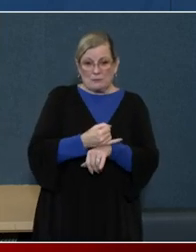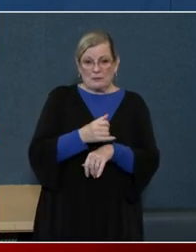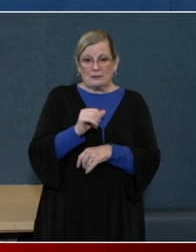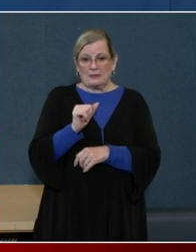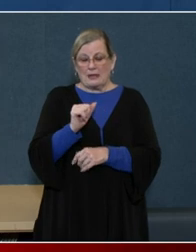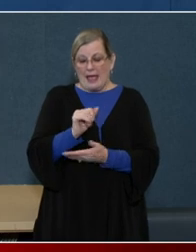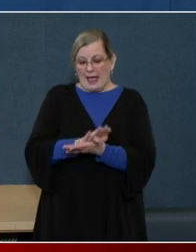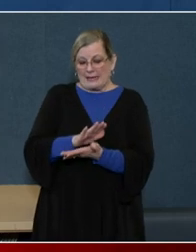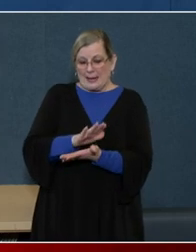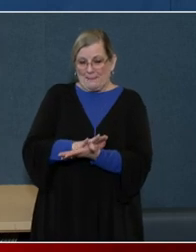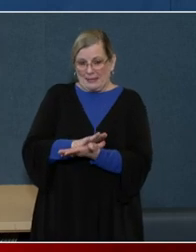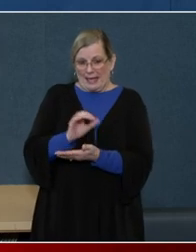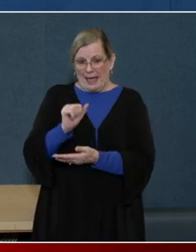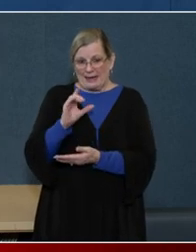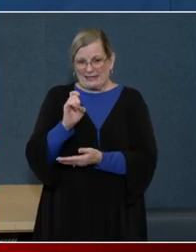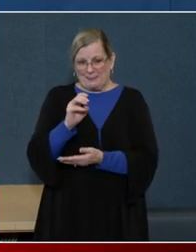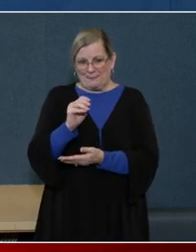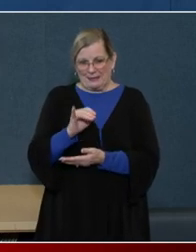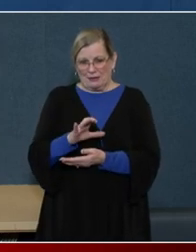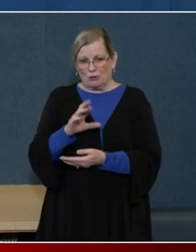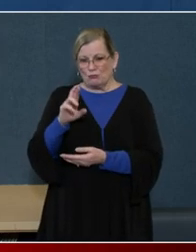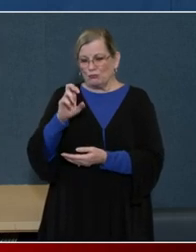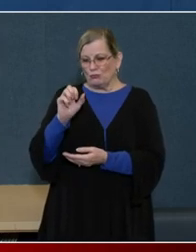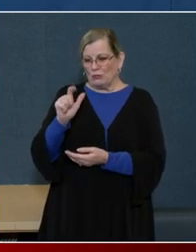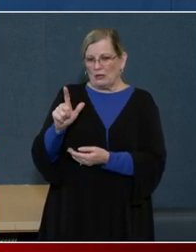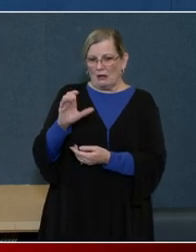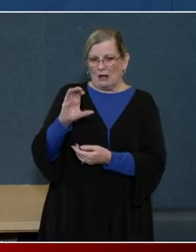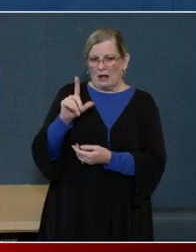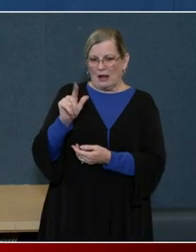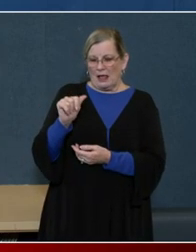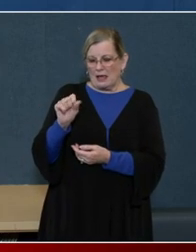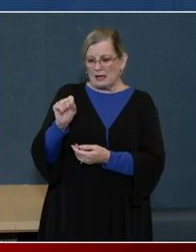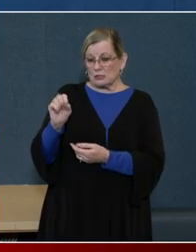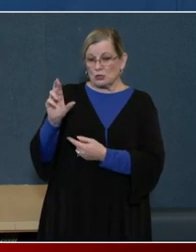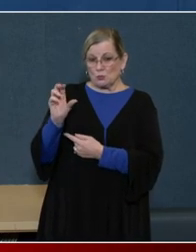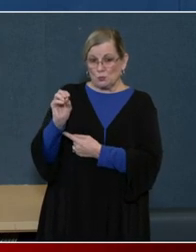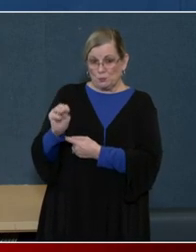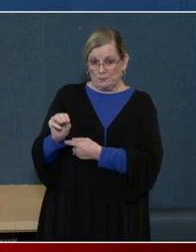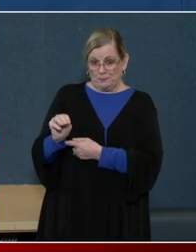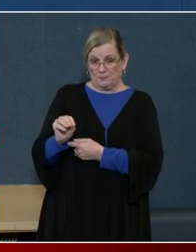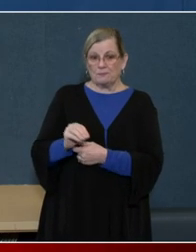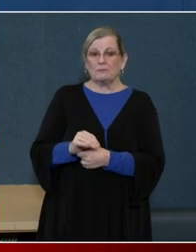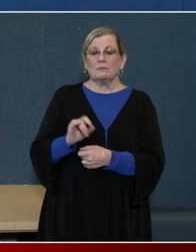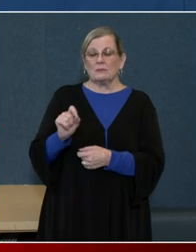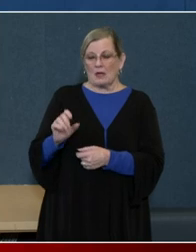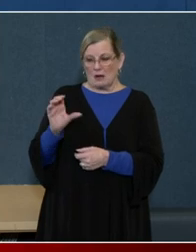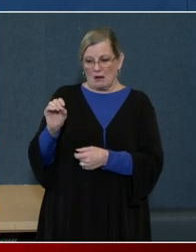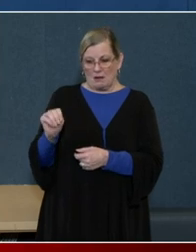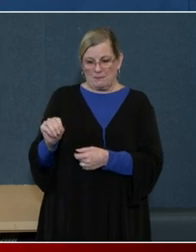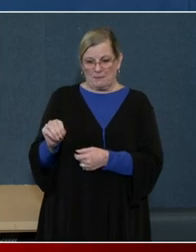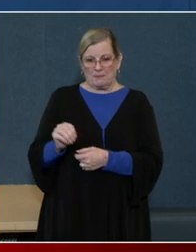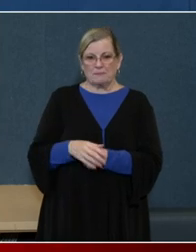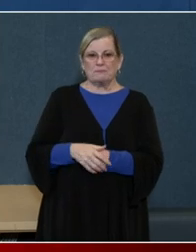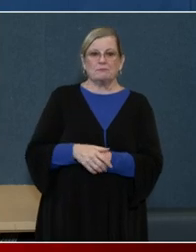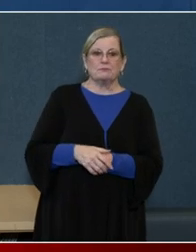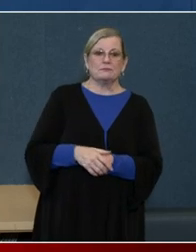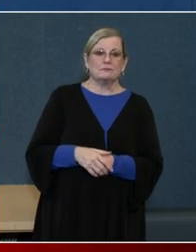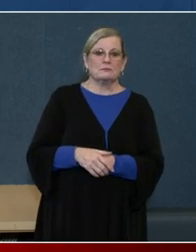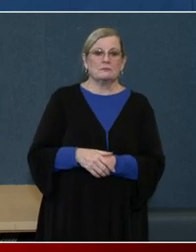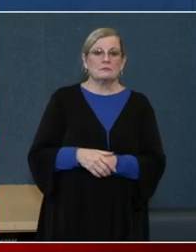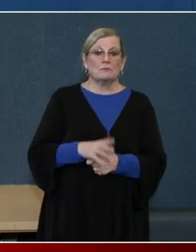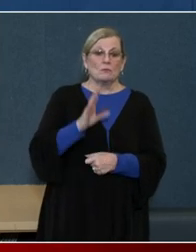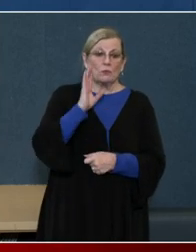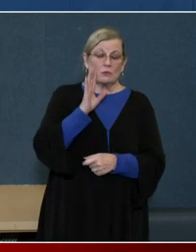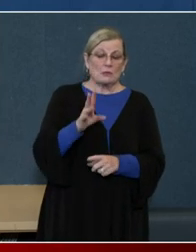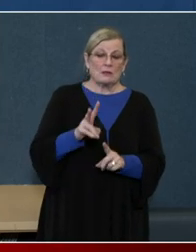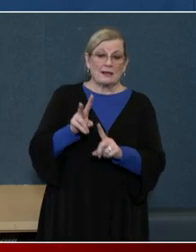In this model, students learn in small cohorts as well. However, they will be assigned to an adult